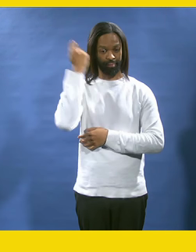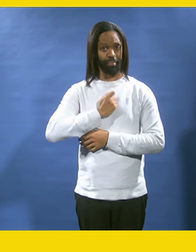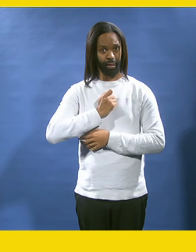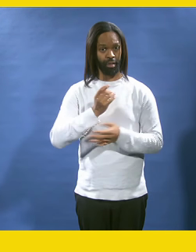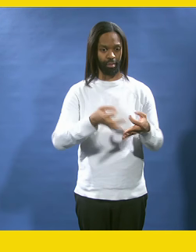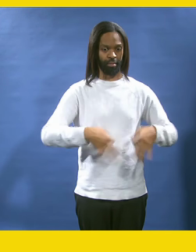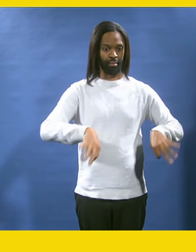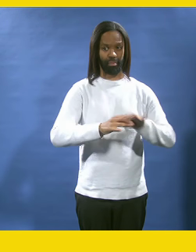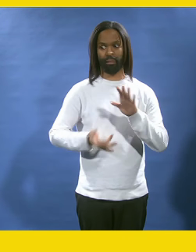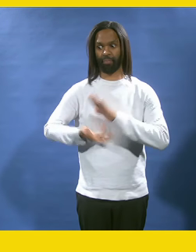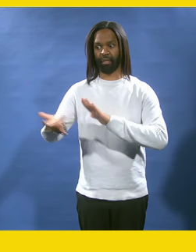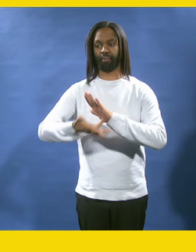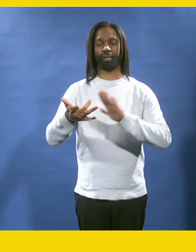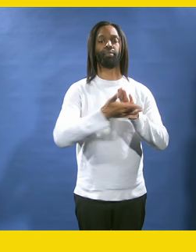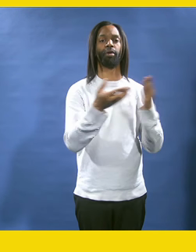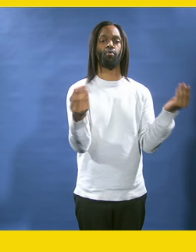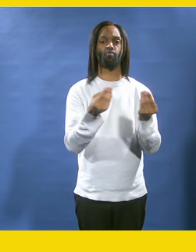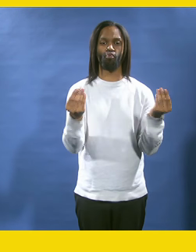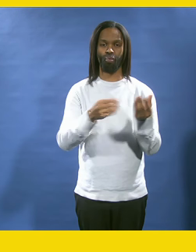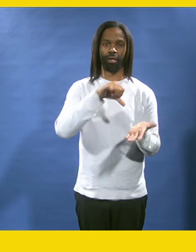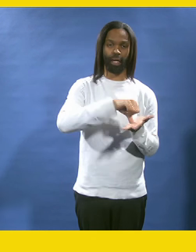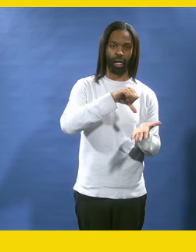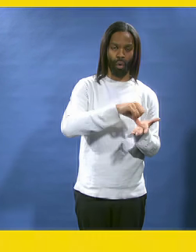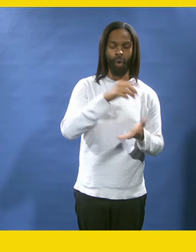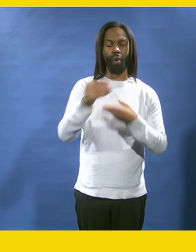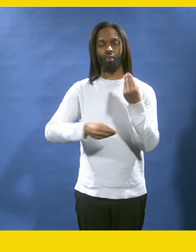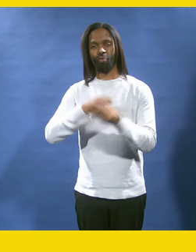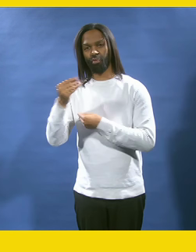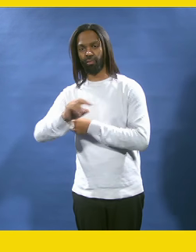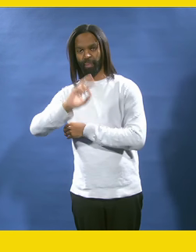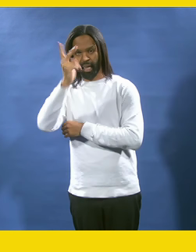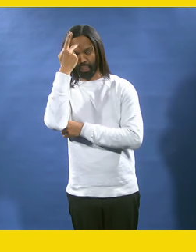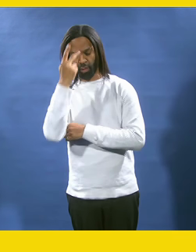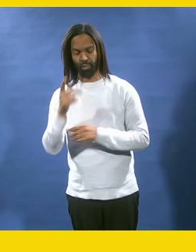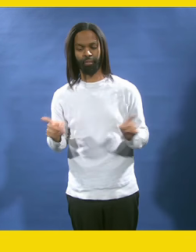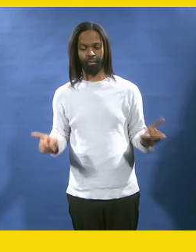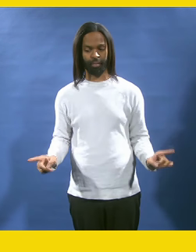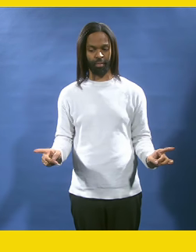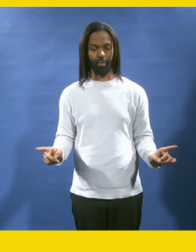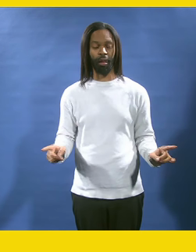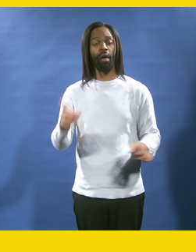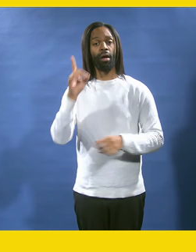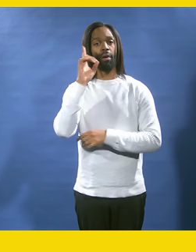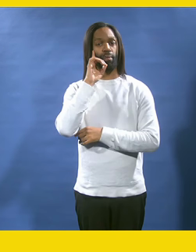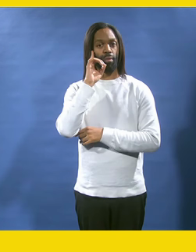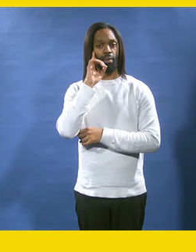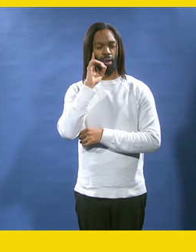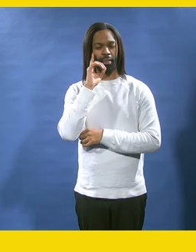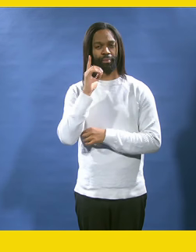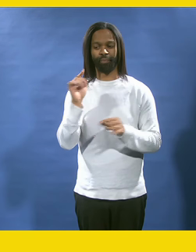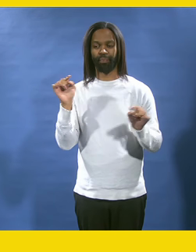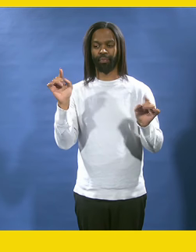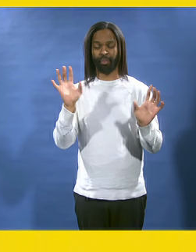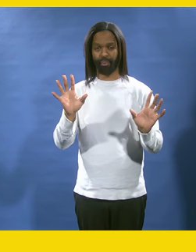They face further hardship, including inhuman treatment and forced